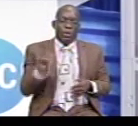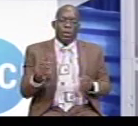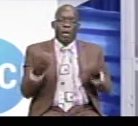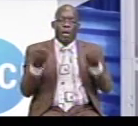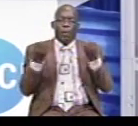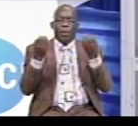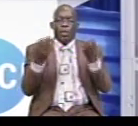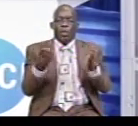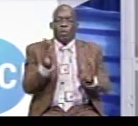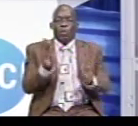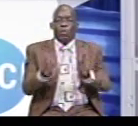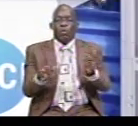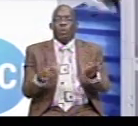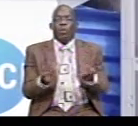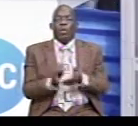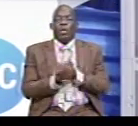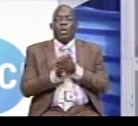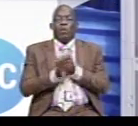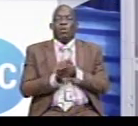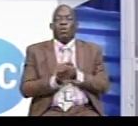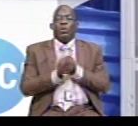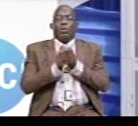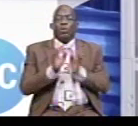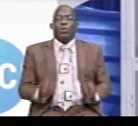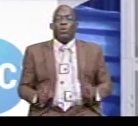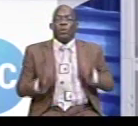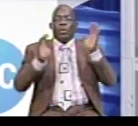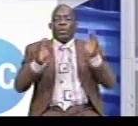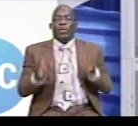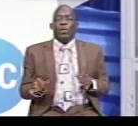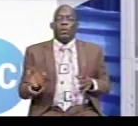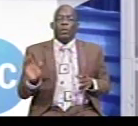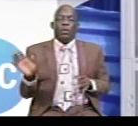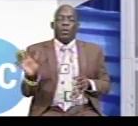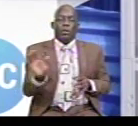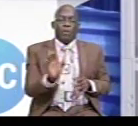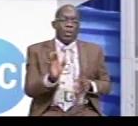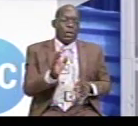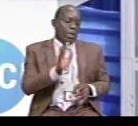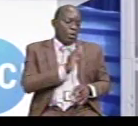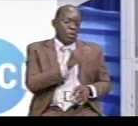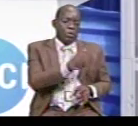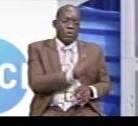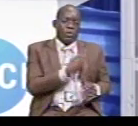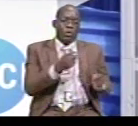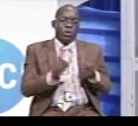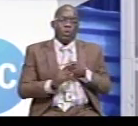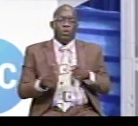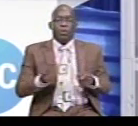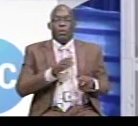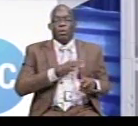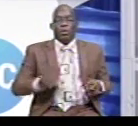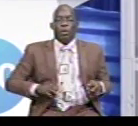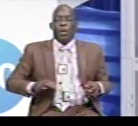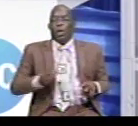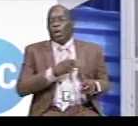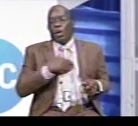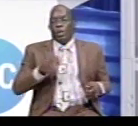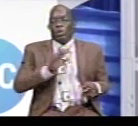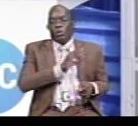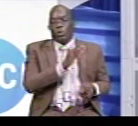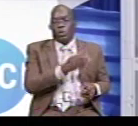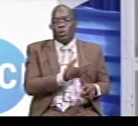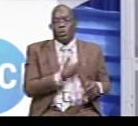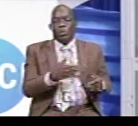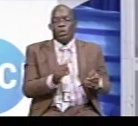not give up until the power is given unto us in the measure that we need the power day by day, month